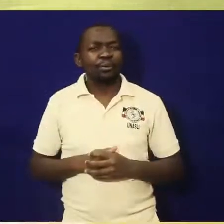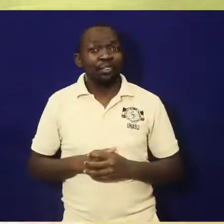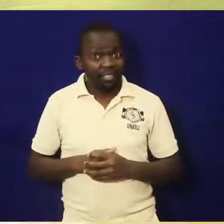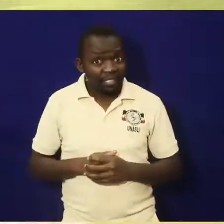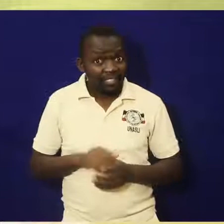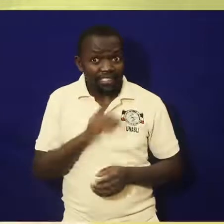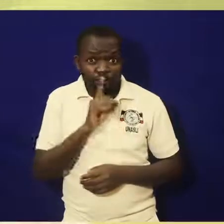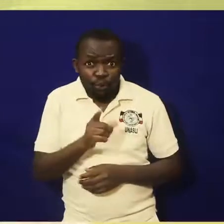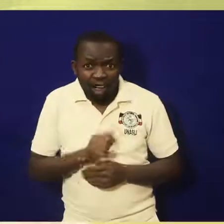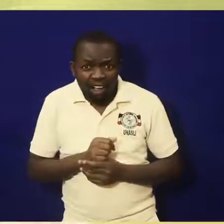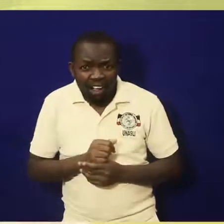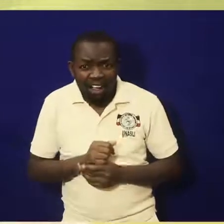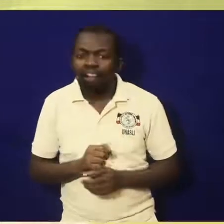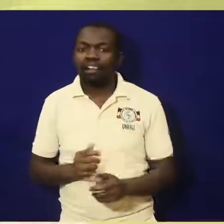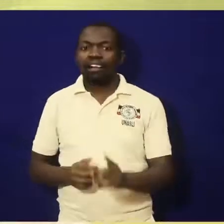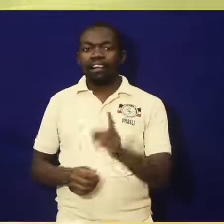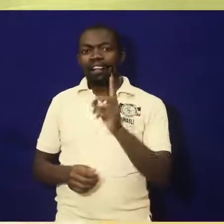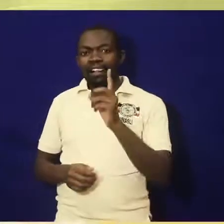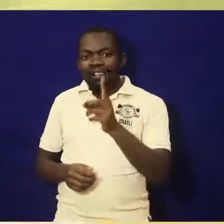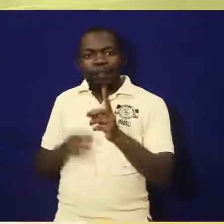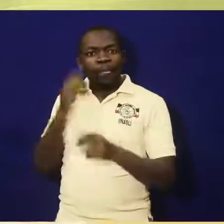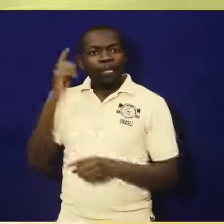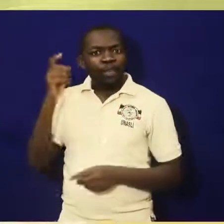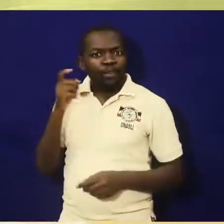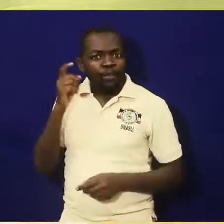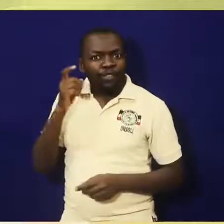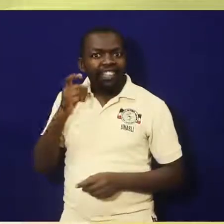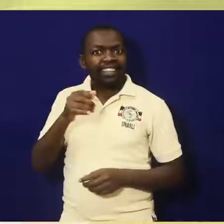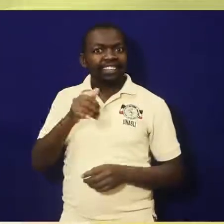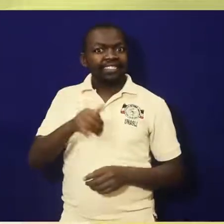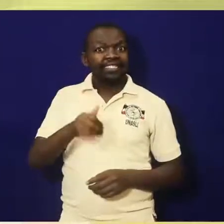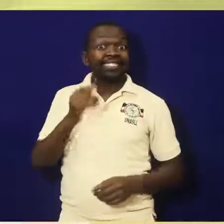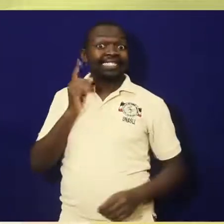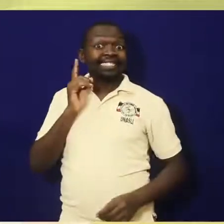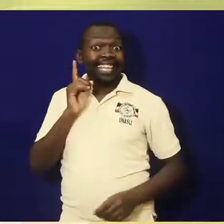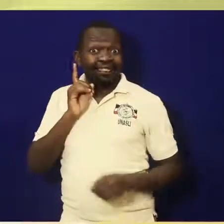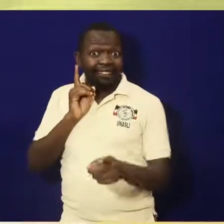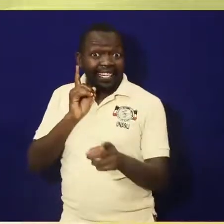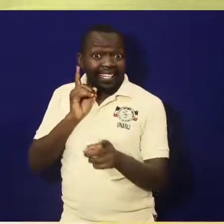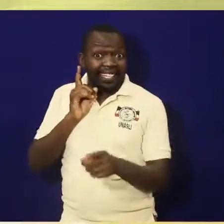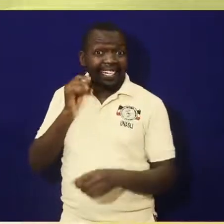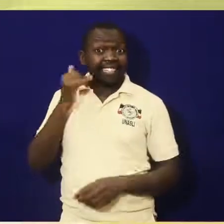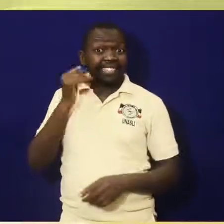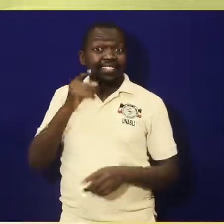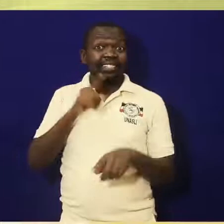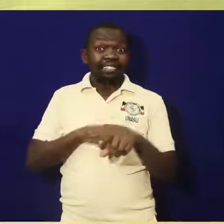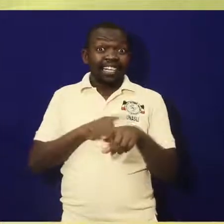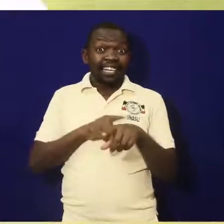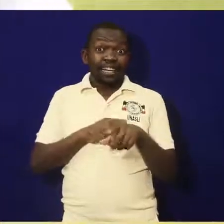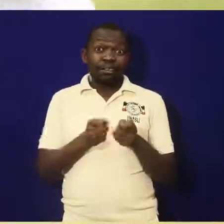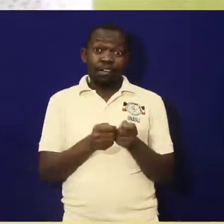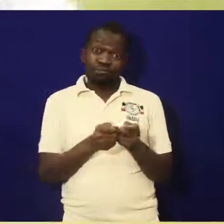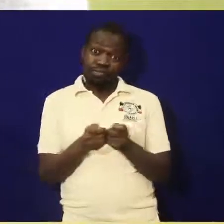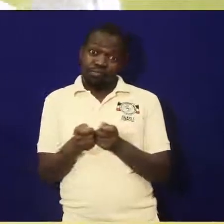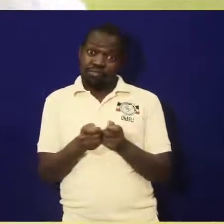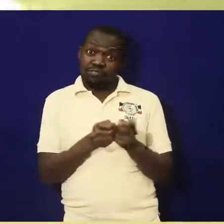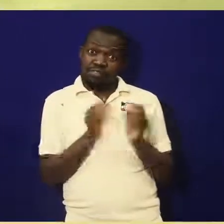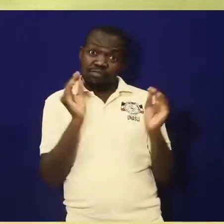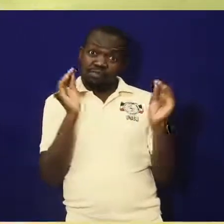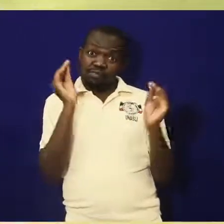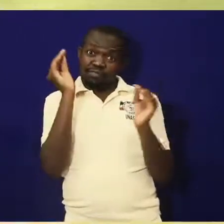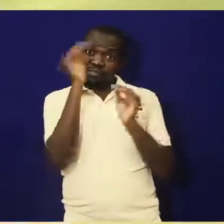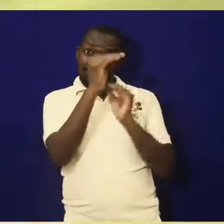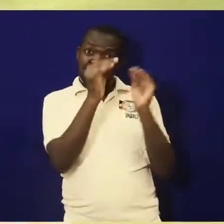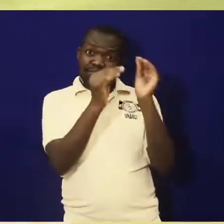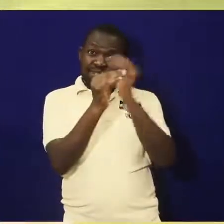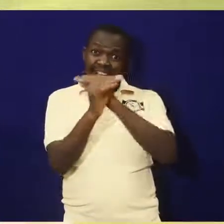Really? You think telephones will be writing messages for us there in the